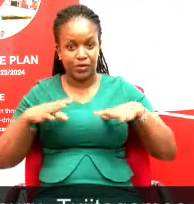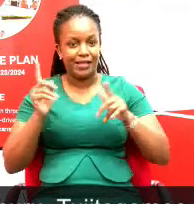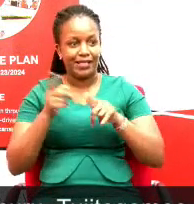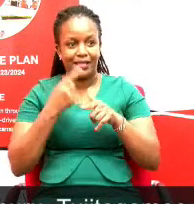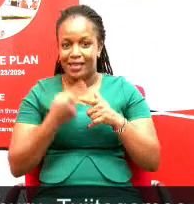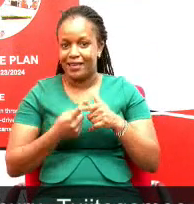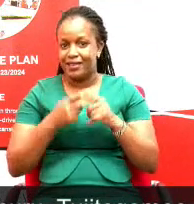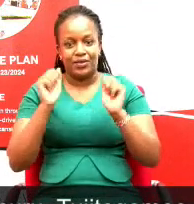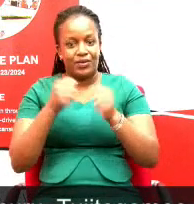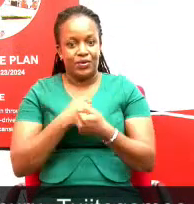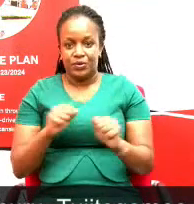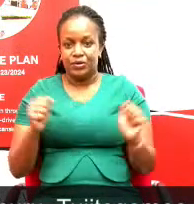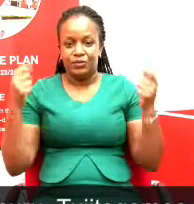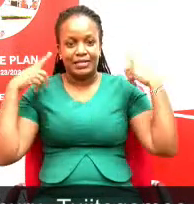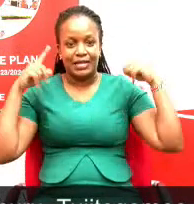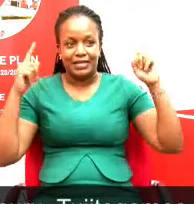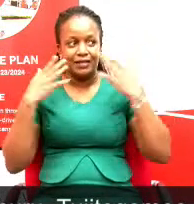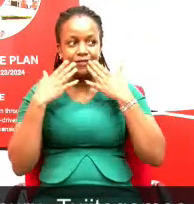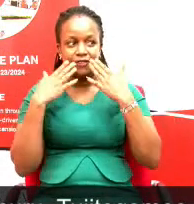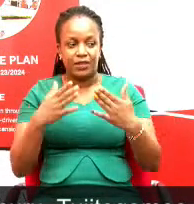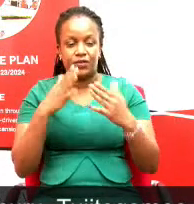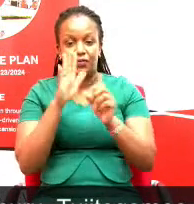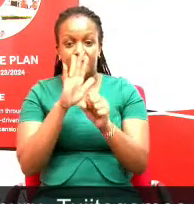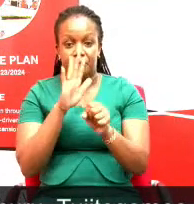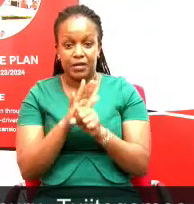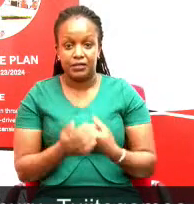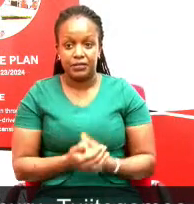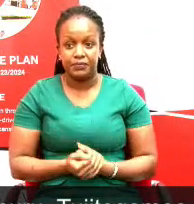difficult. Thank you very much.